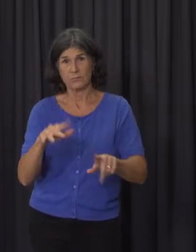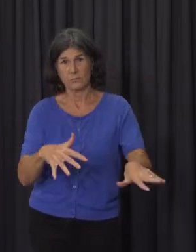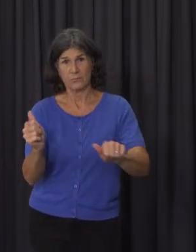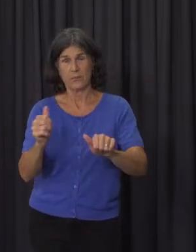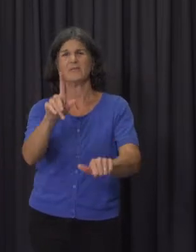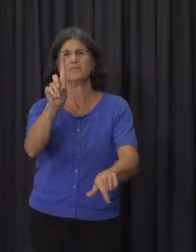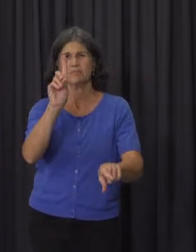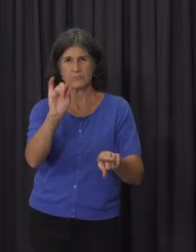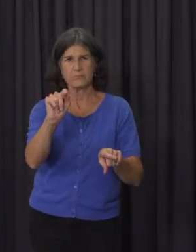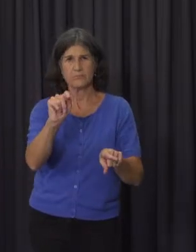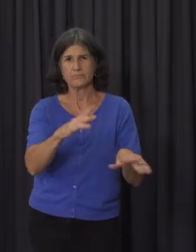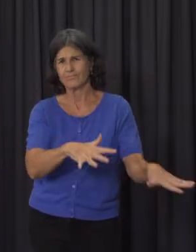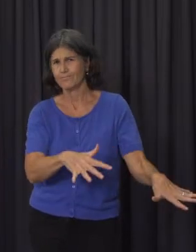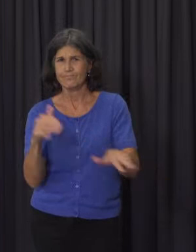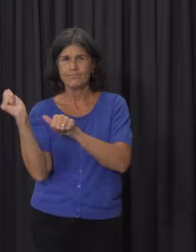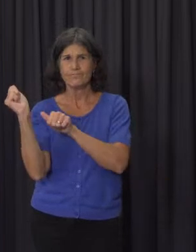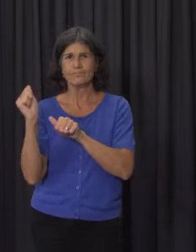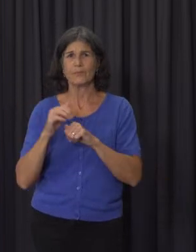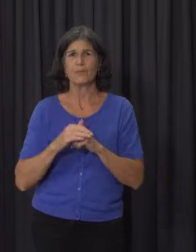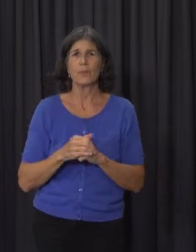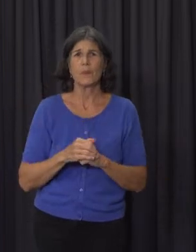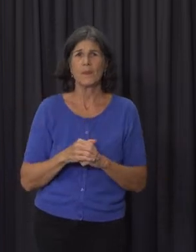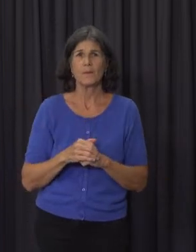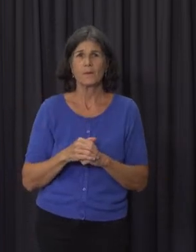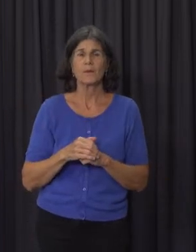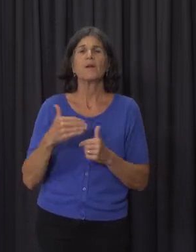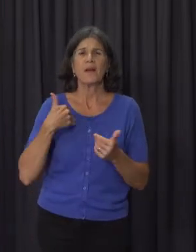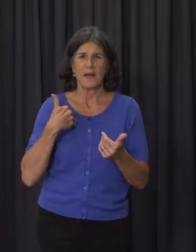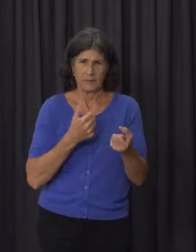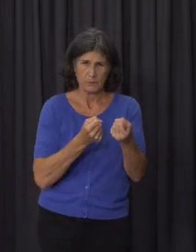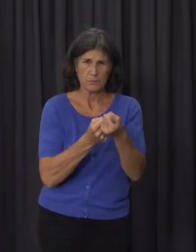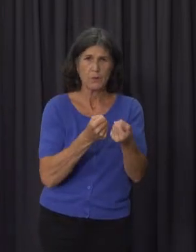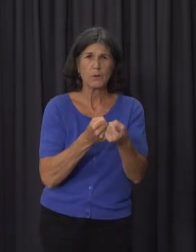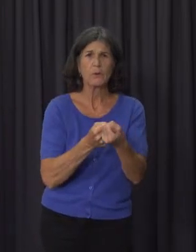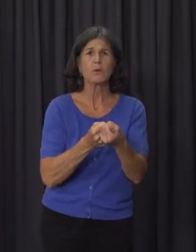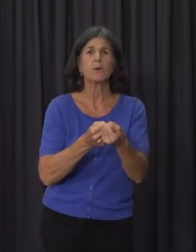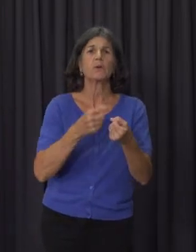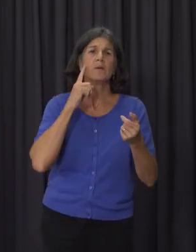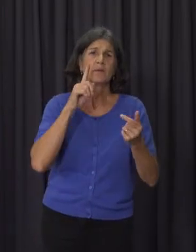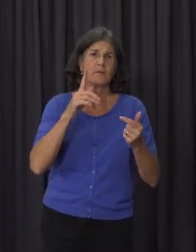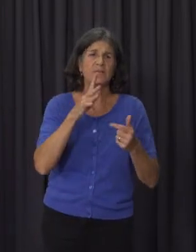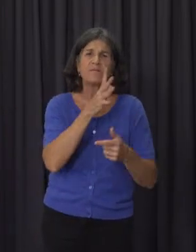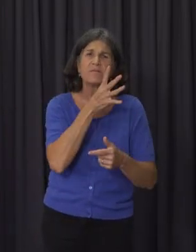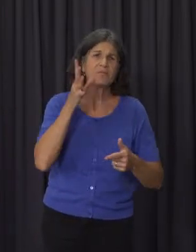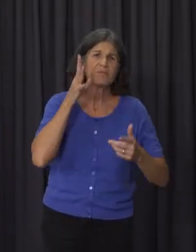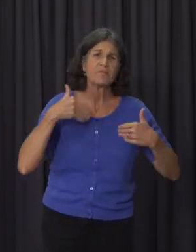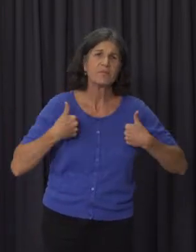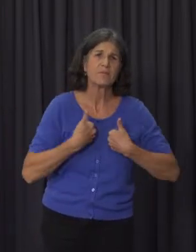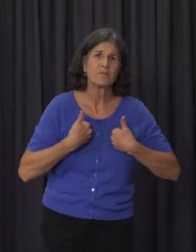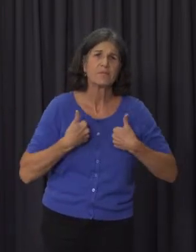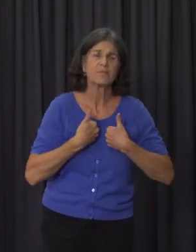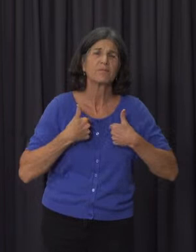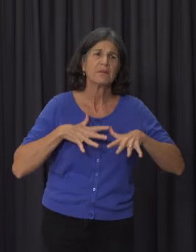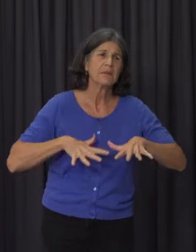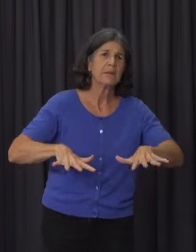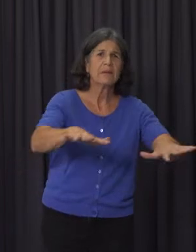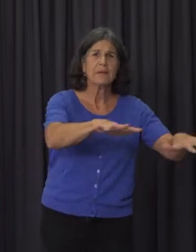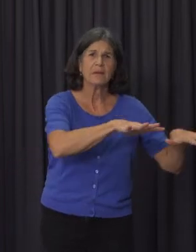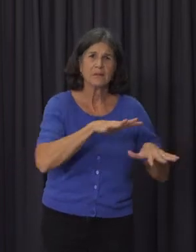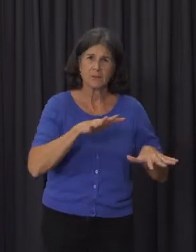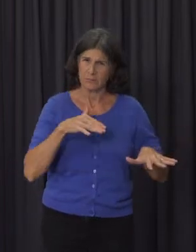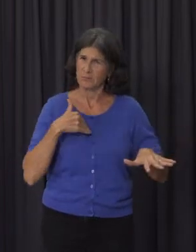care for that. If concerned, they need to go to their municipality, they need to go to the reception